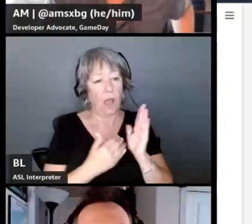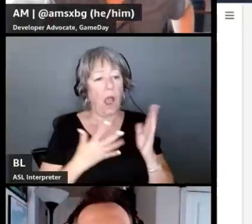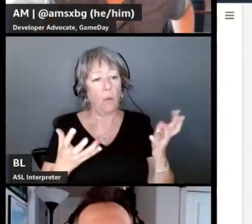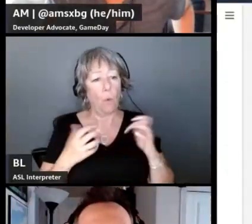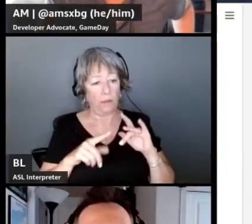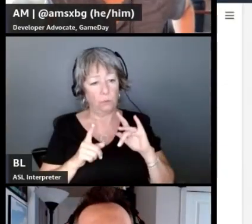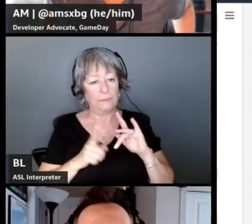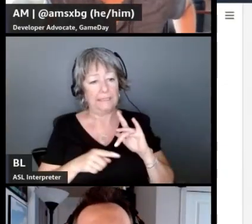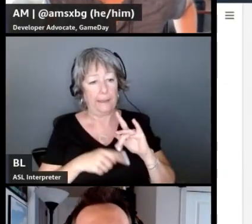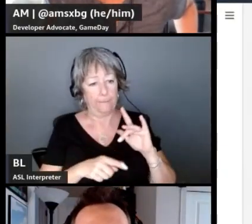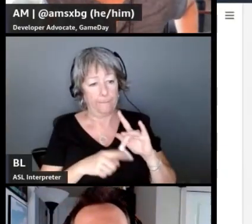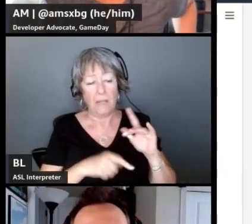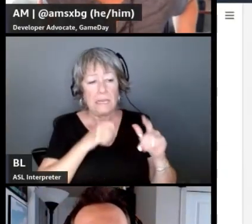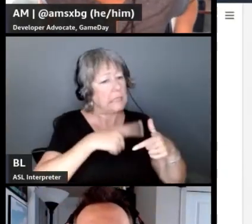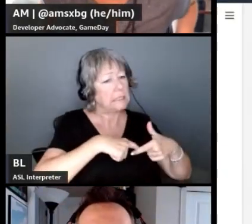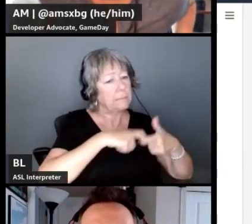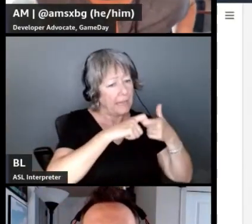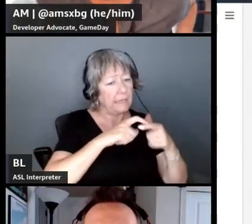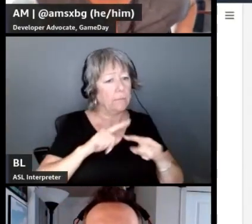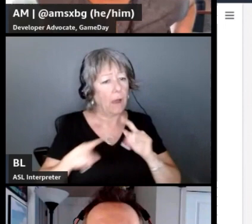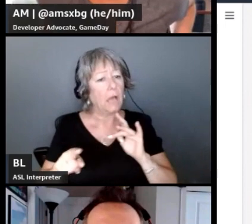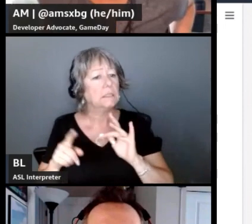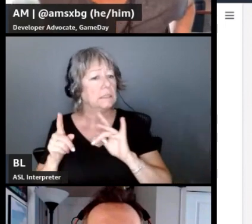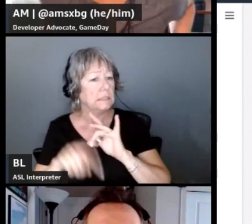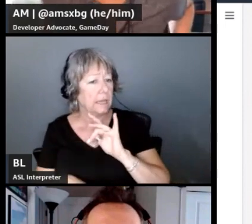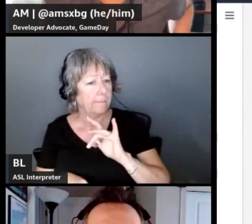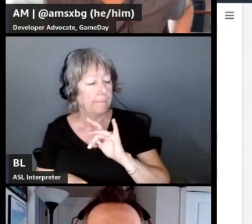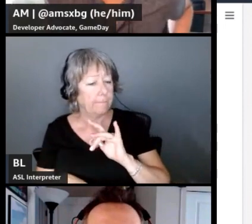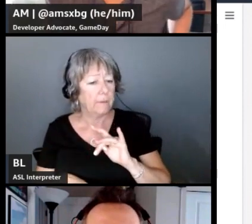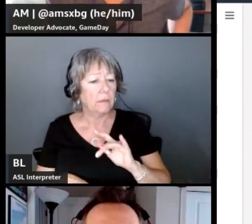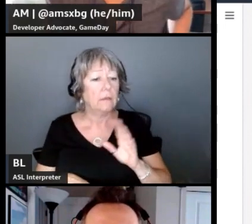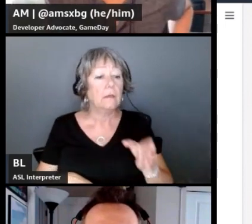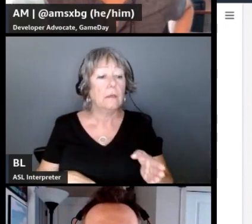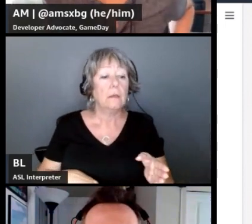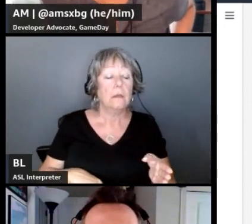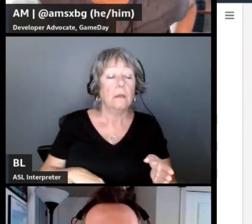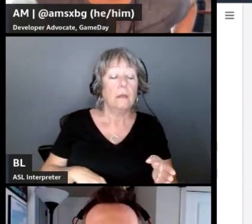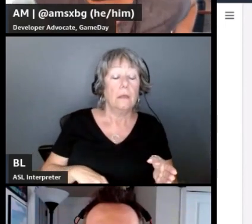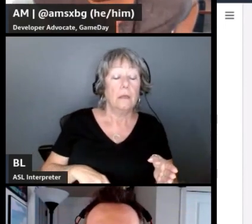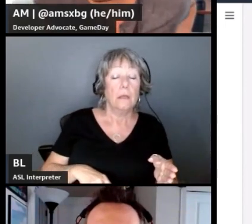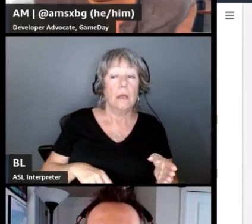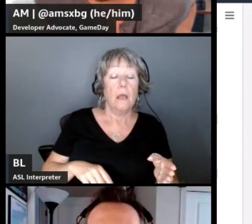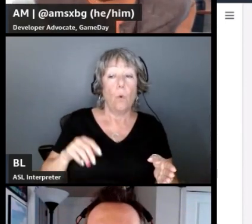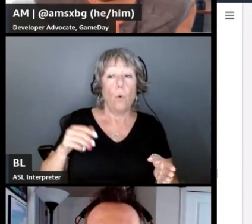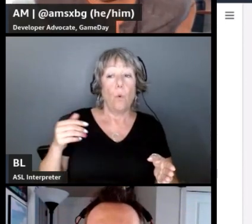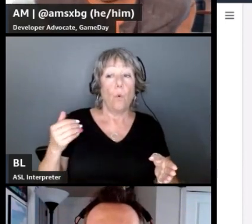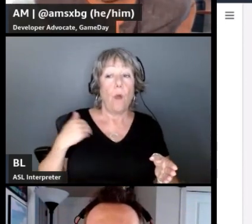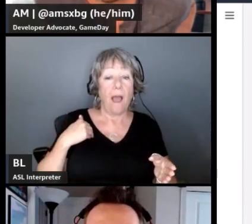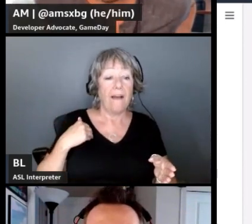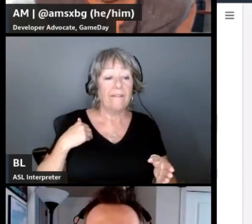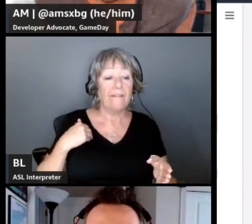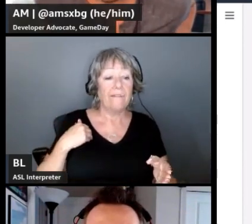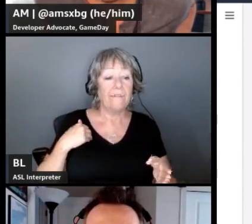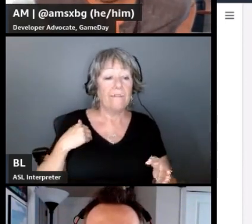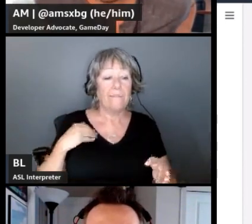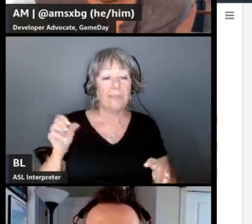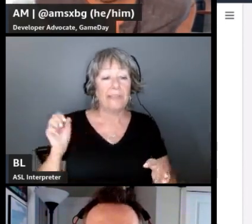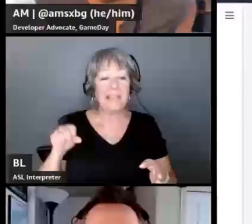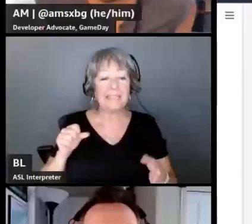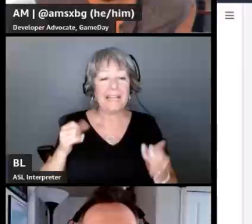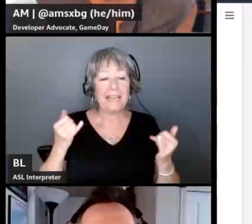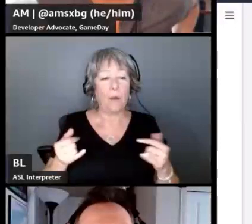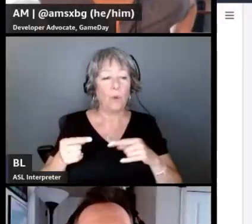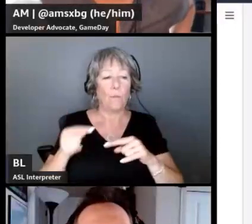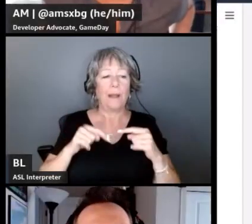while deploying StackSets? So we do have, let's say, now I'm just going to do the add stack piece again, right?